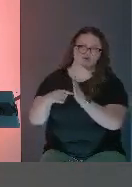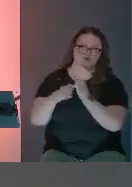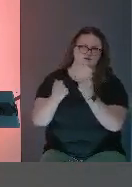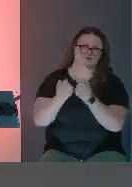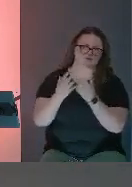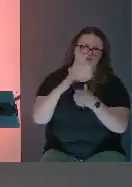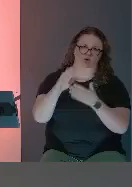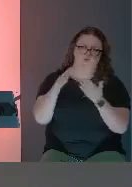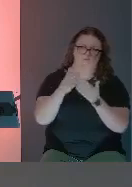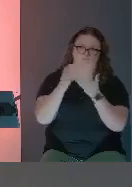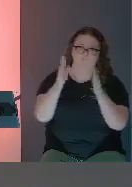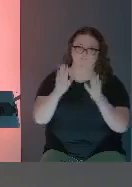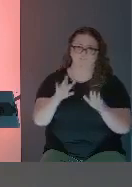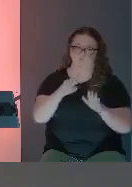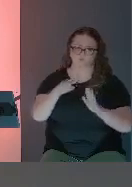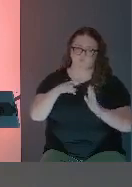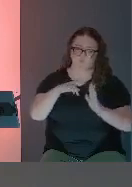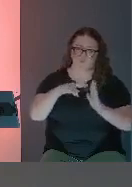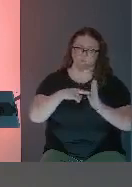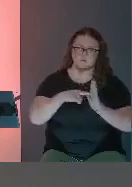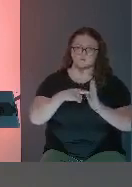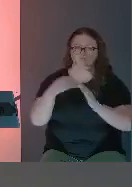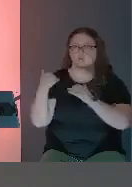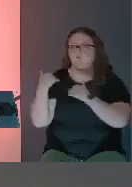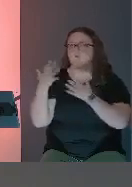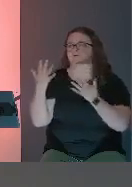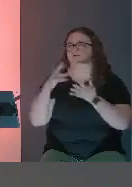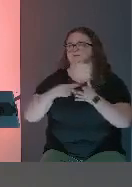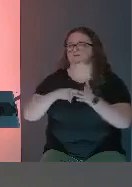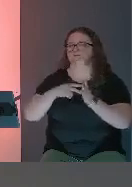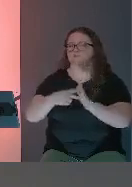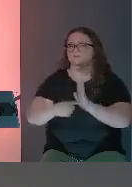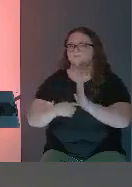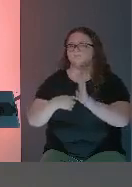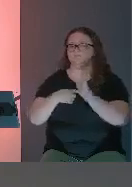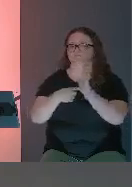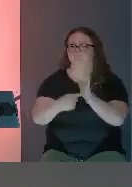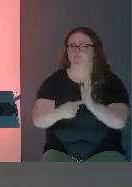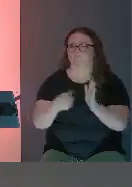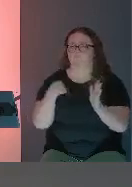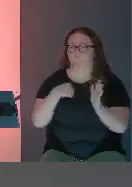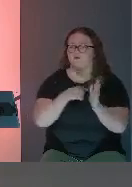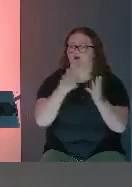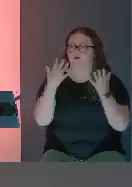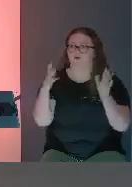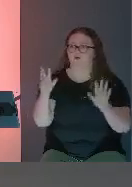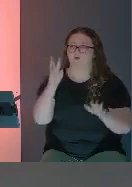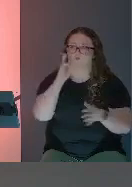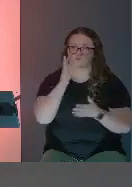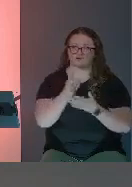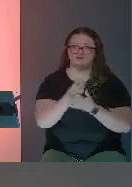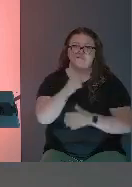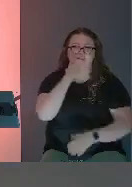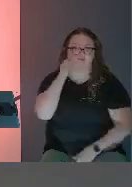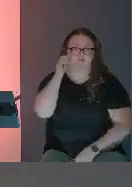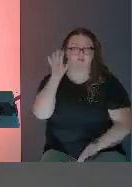awesome role and responsibility of what it really means and represents, as we witnessed yesterday in that wedding ceremony,